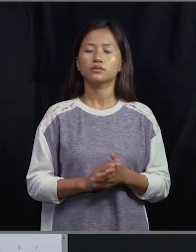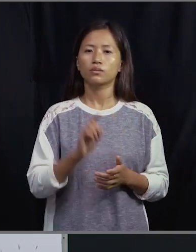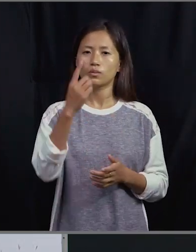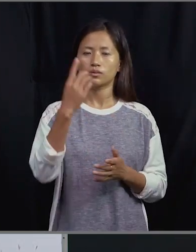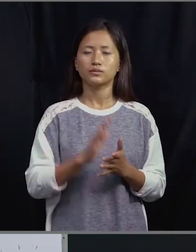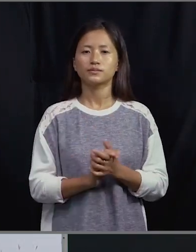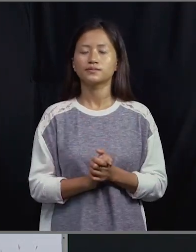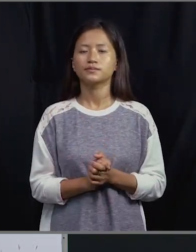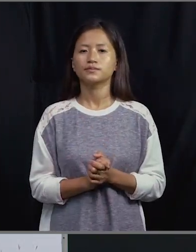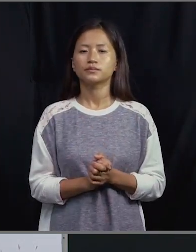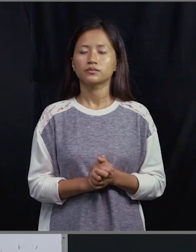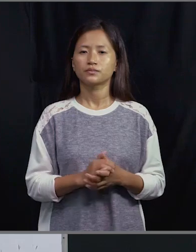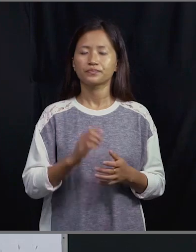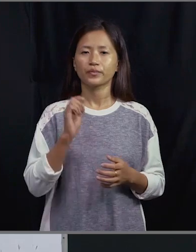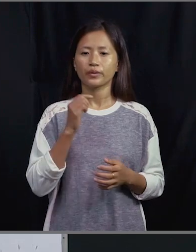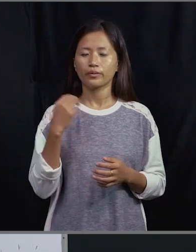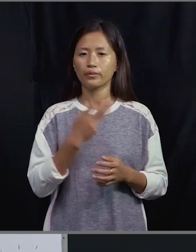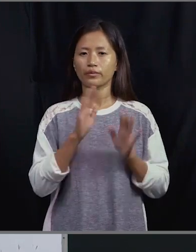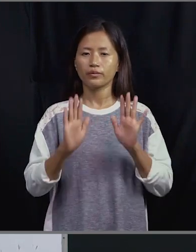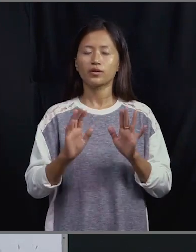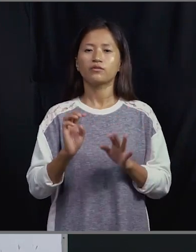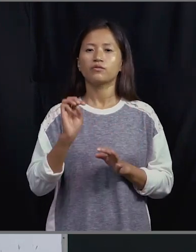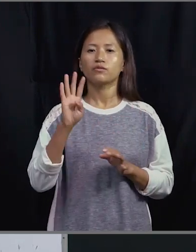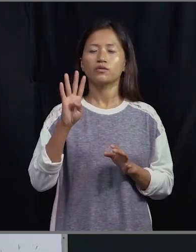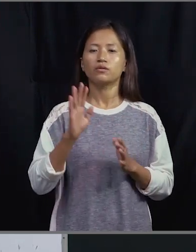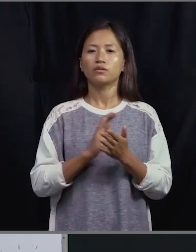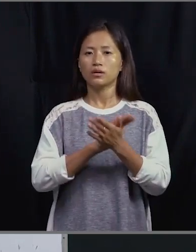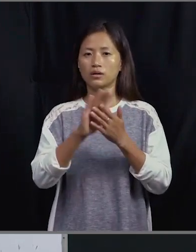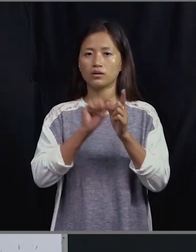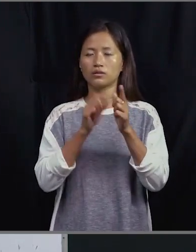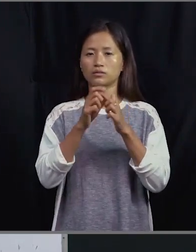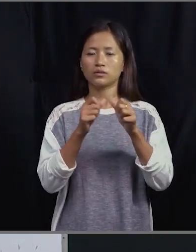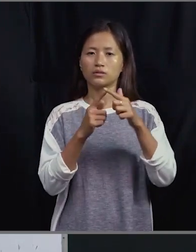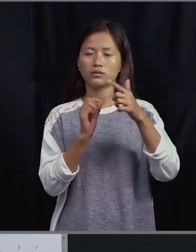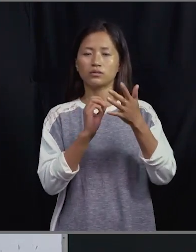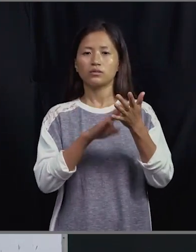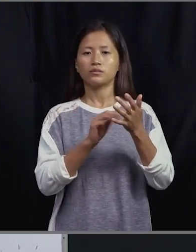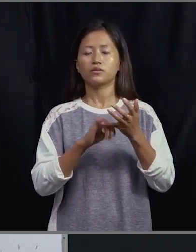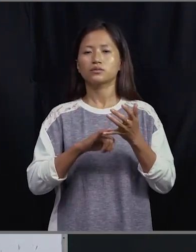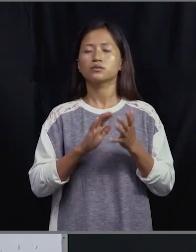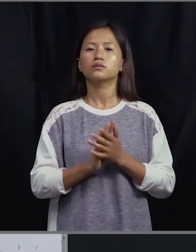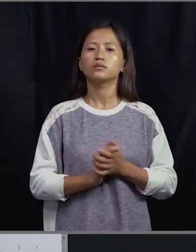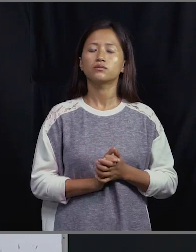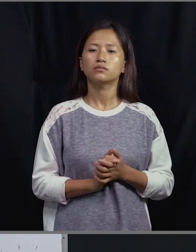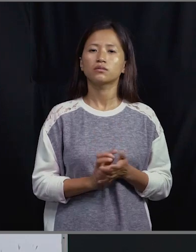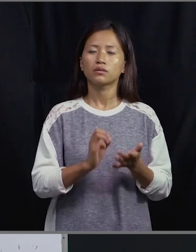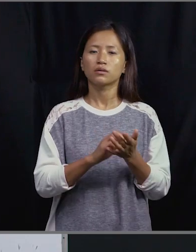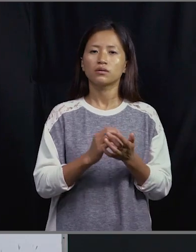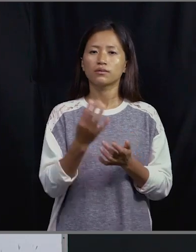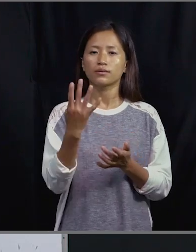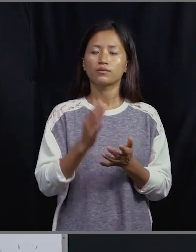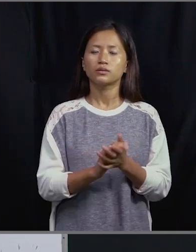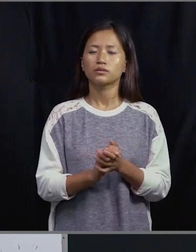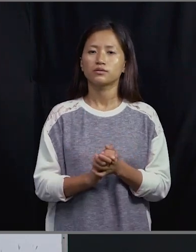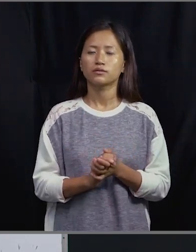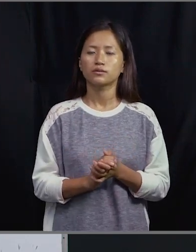1. And here we have 4 hydrogen atoms. So, number of